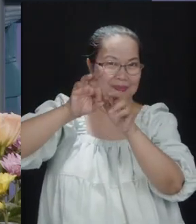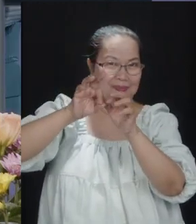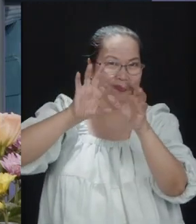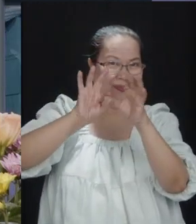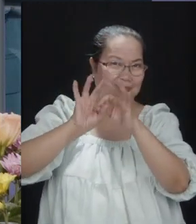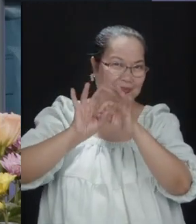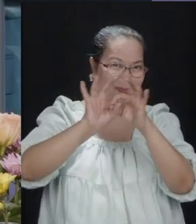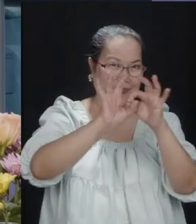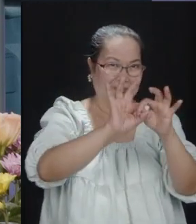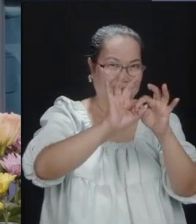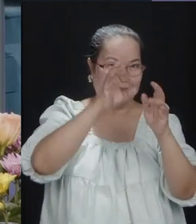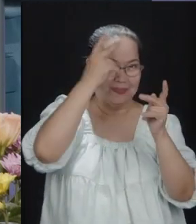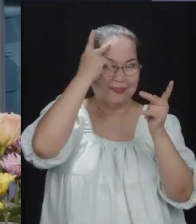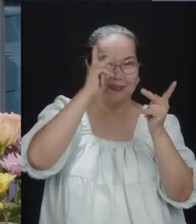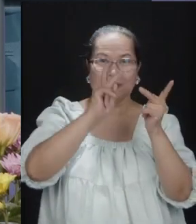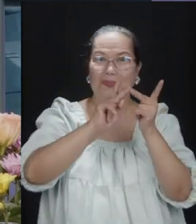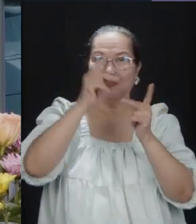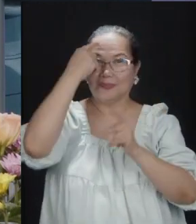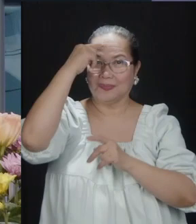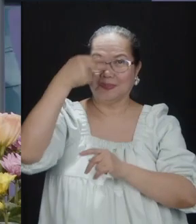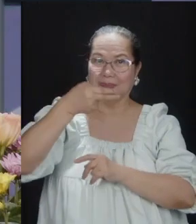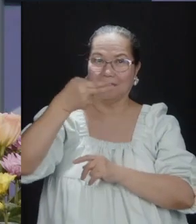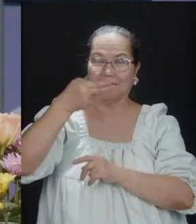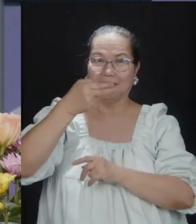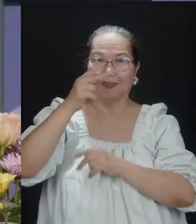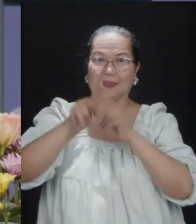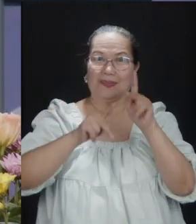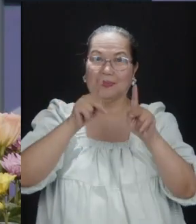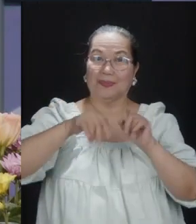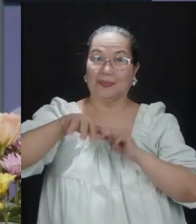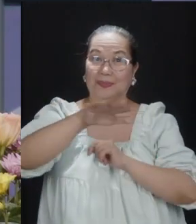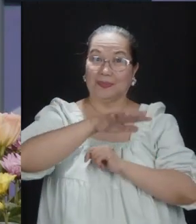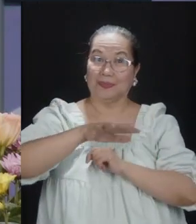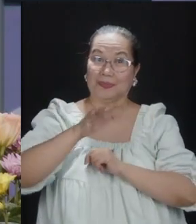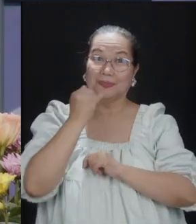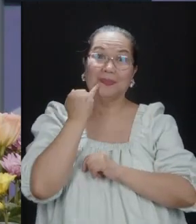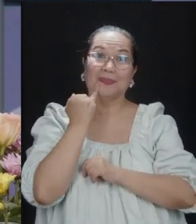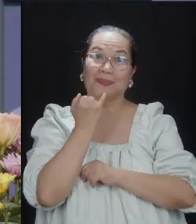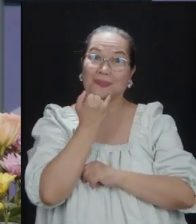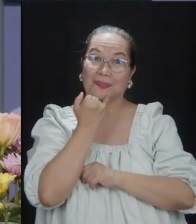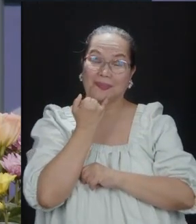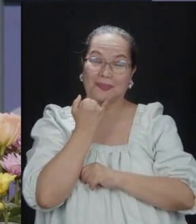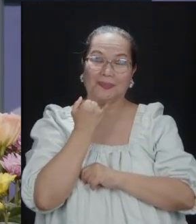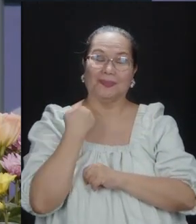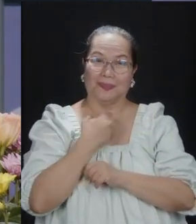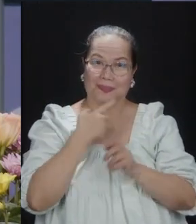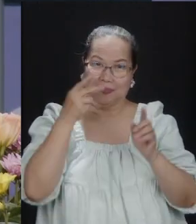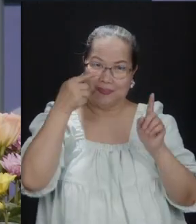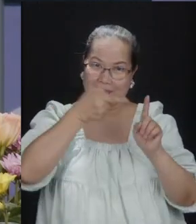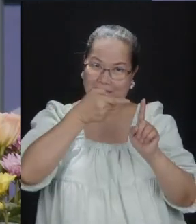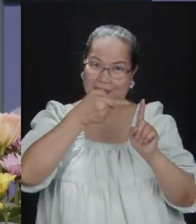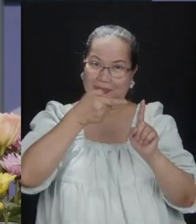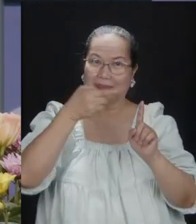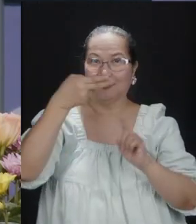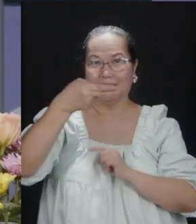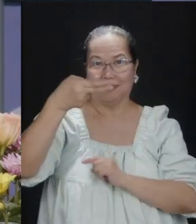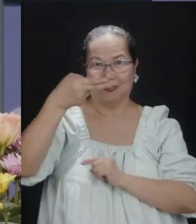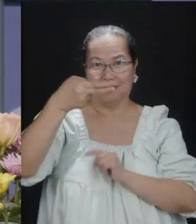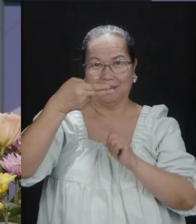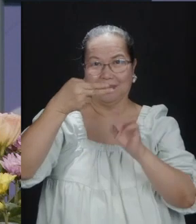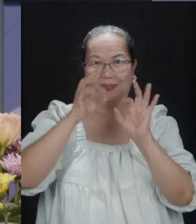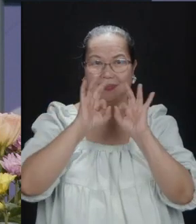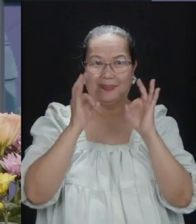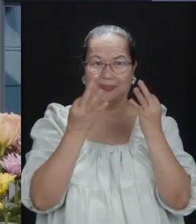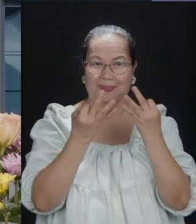His purposes for Hannah and His people. So let's look at Hannah's world. Now, Hannah and her